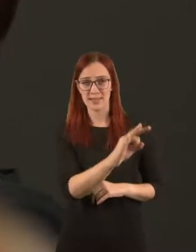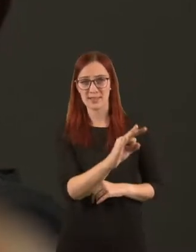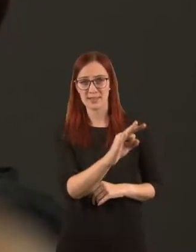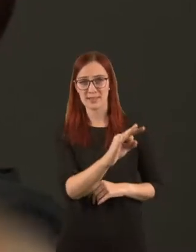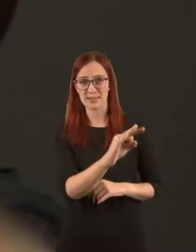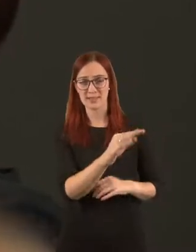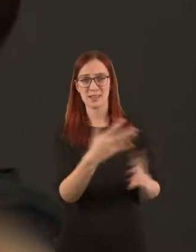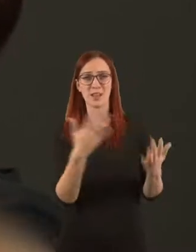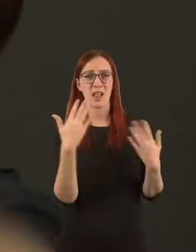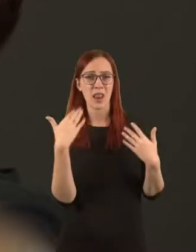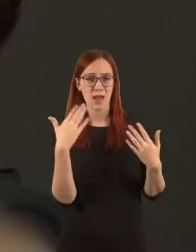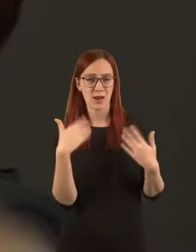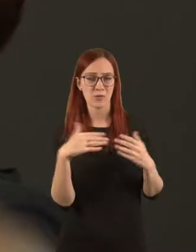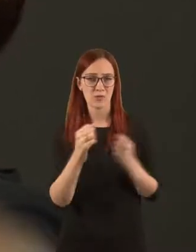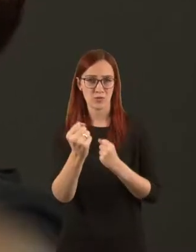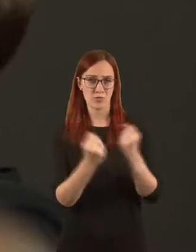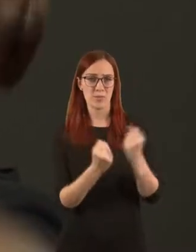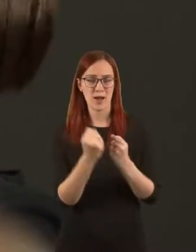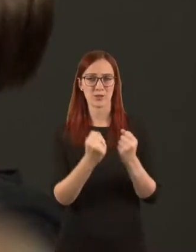for diesel.